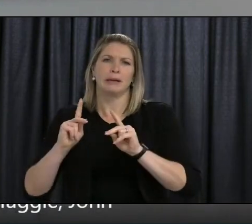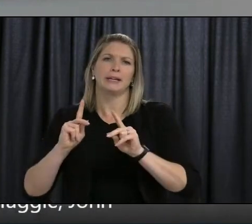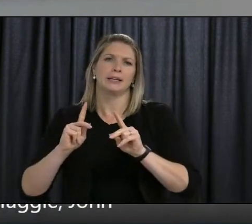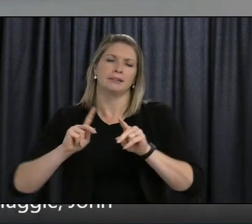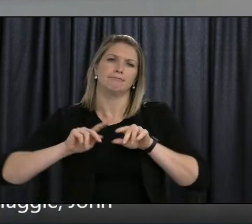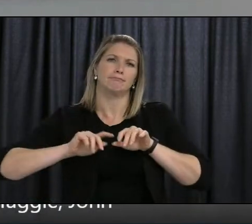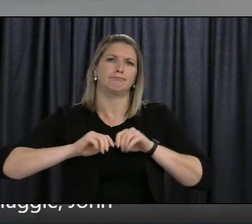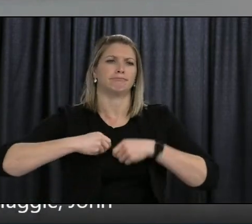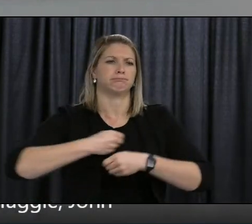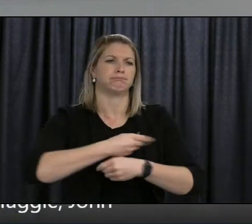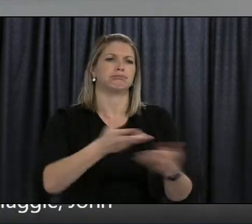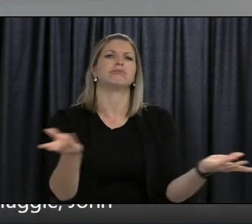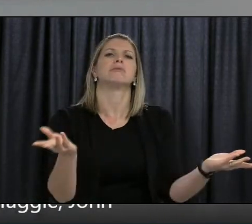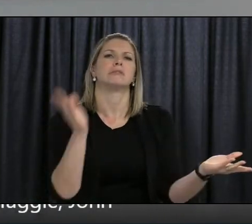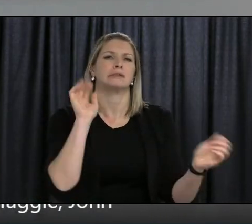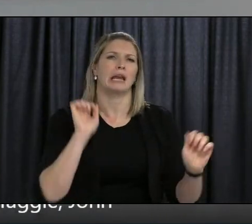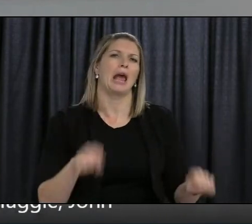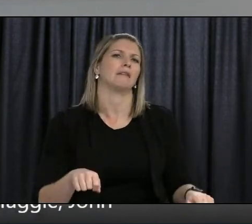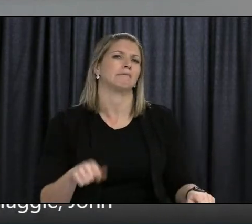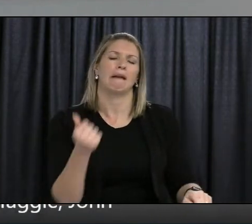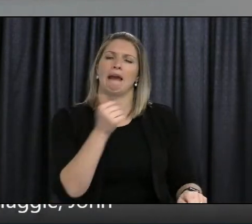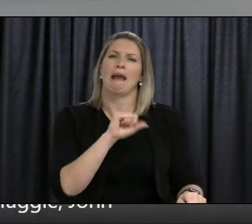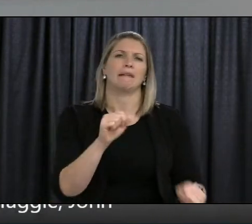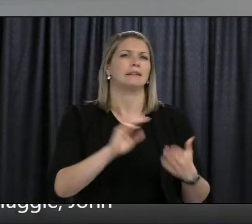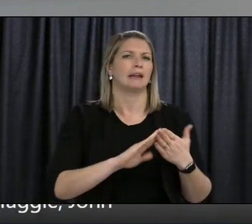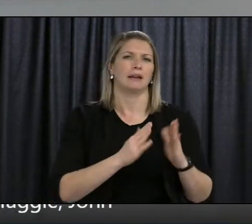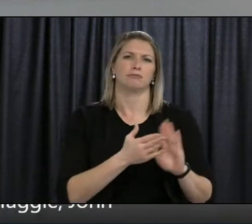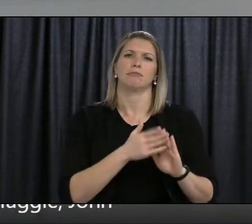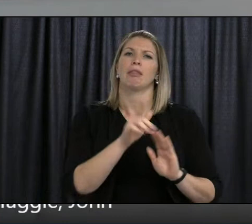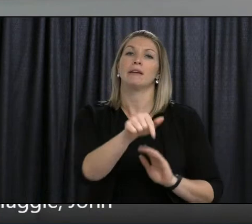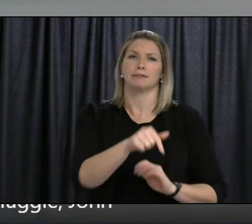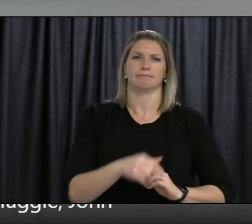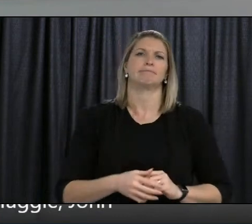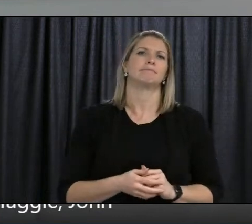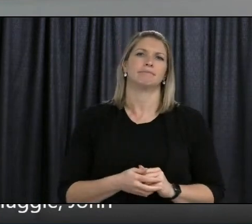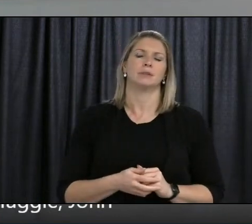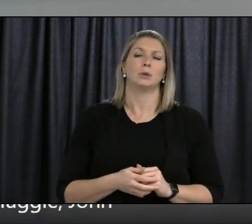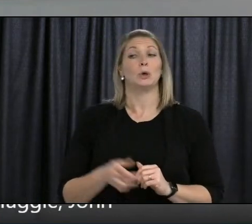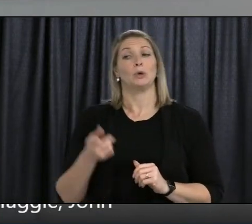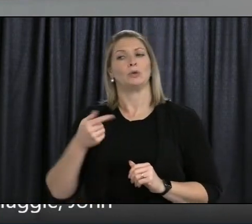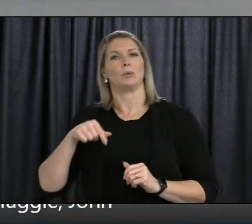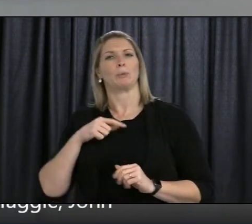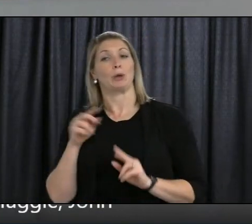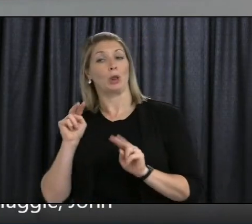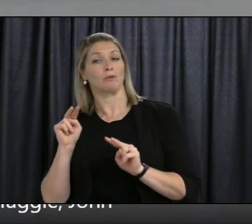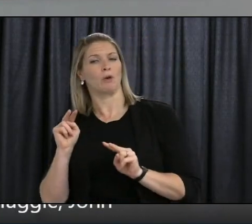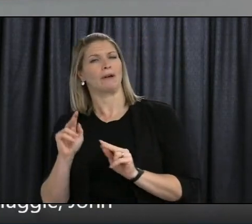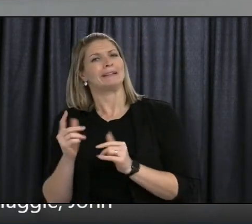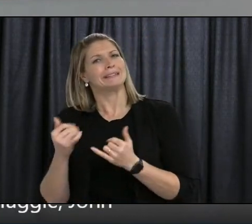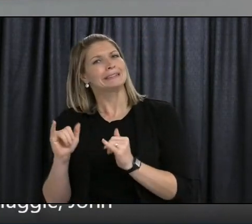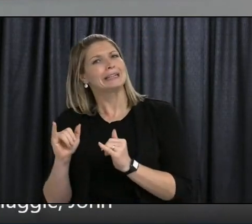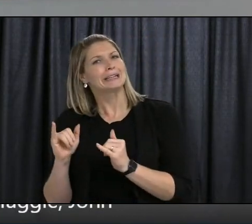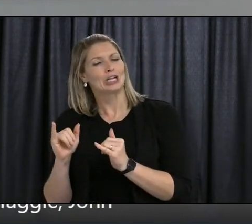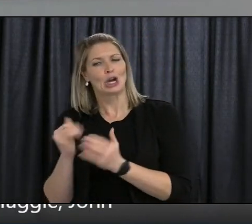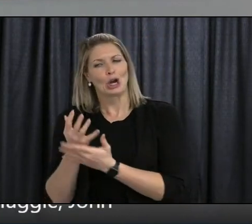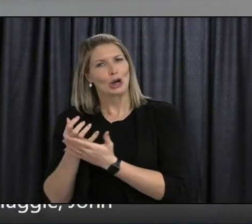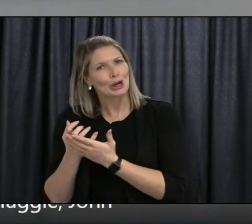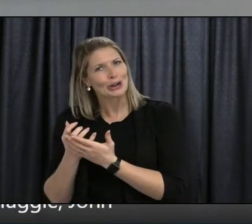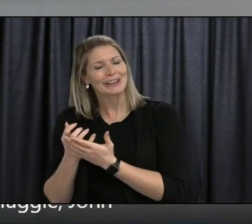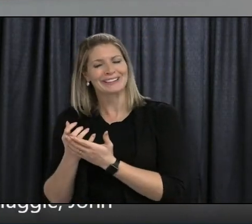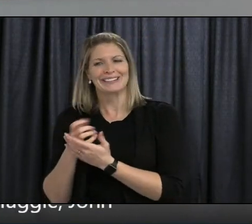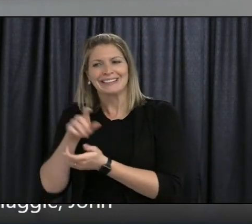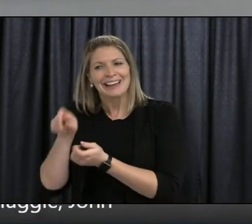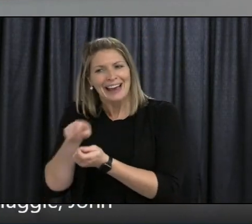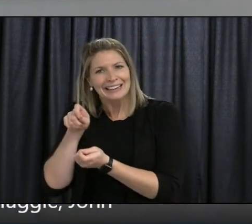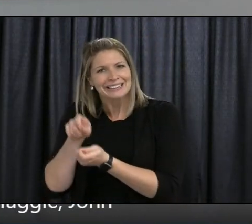the distribution on a more on a wider basis. So we look forward to that. There's still no definite date yet for